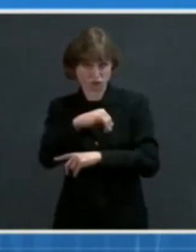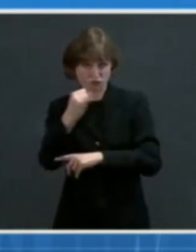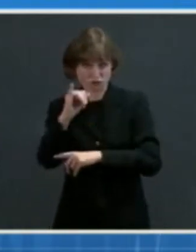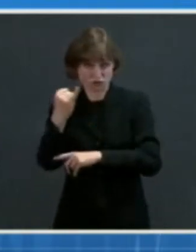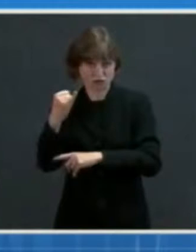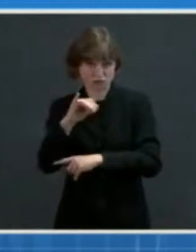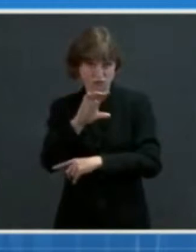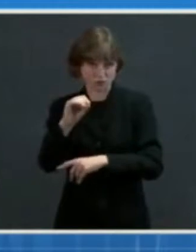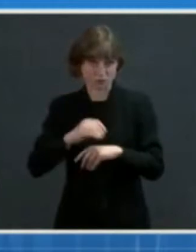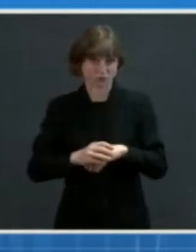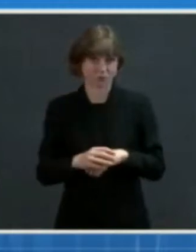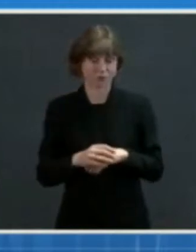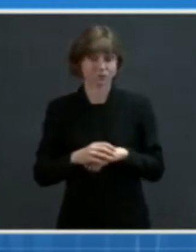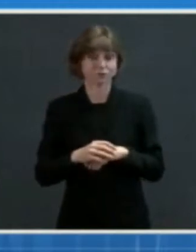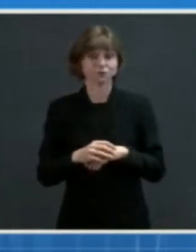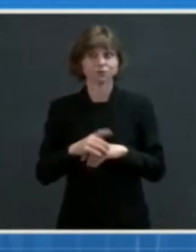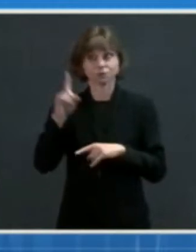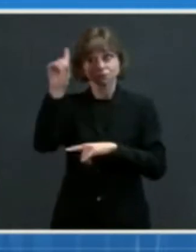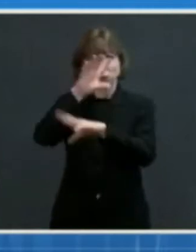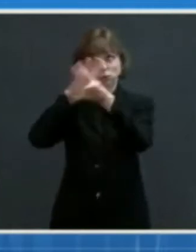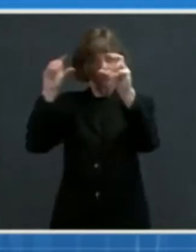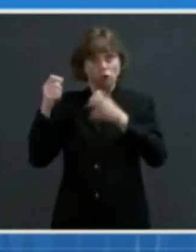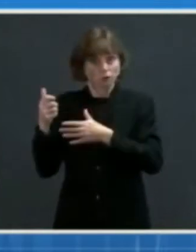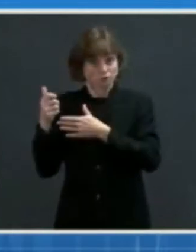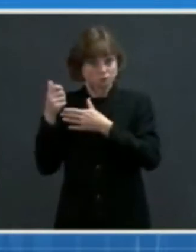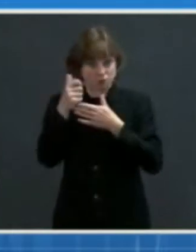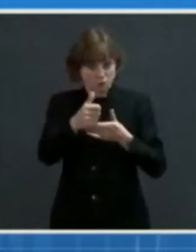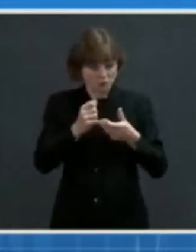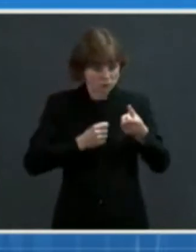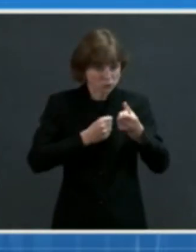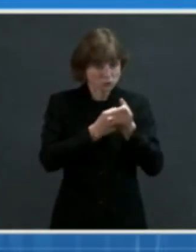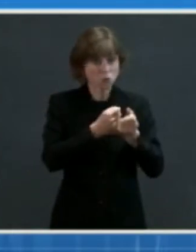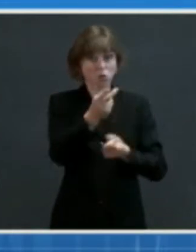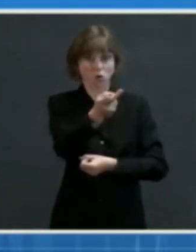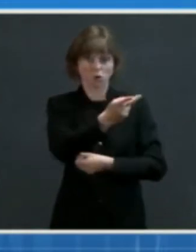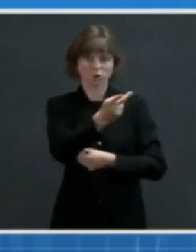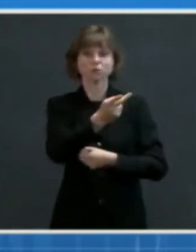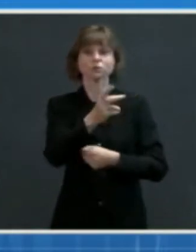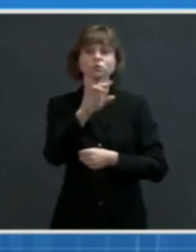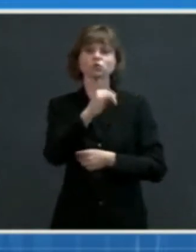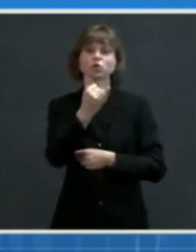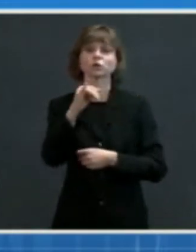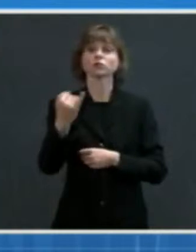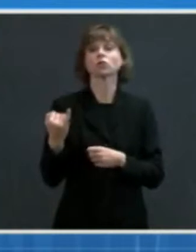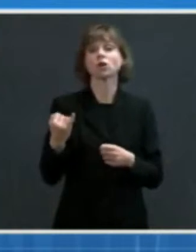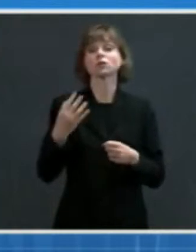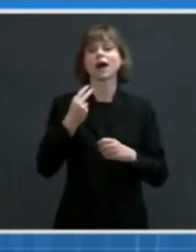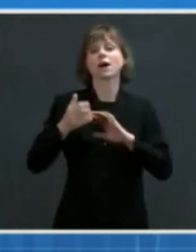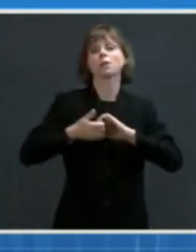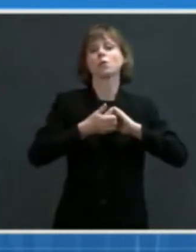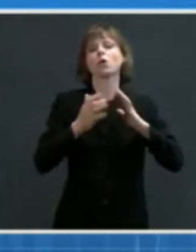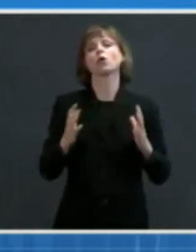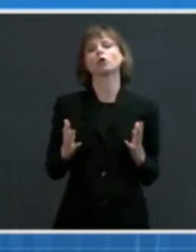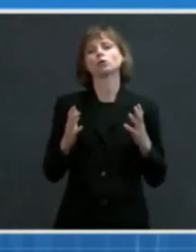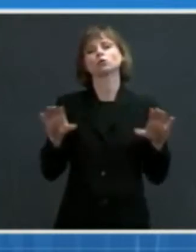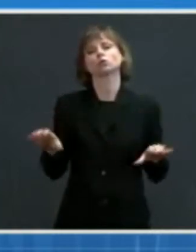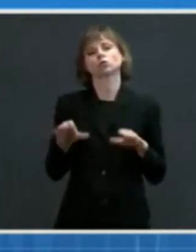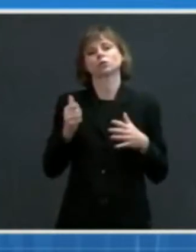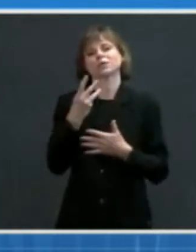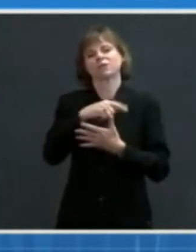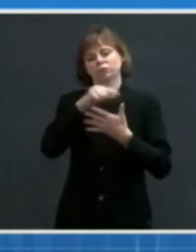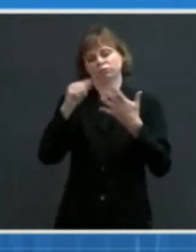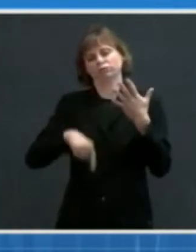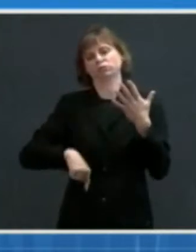With the encouragement and support of the administration, Johnson & Johnson and its manufacturing partners agreed to take several steps to increase production